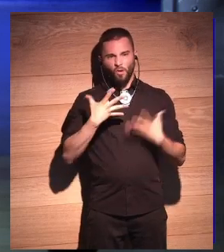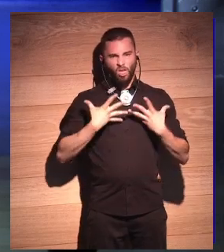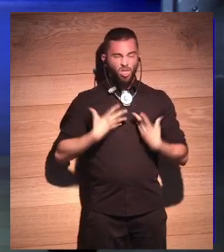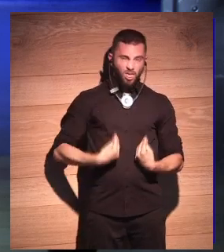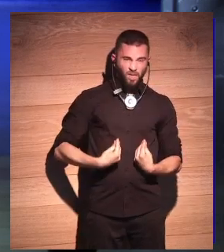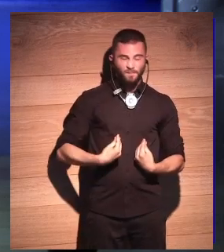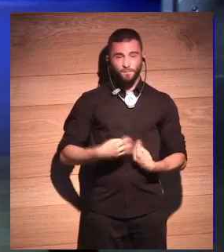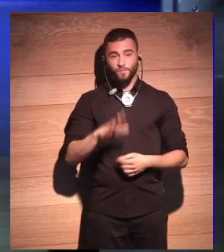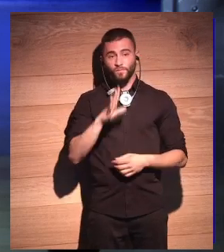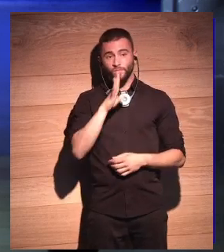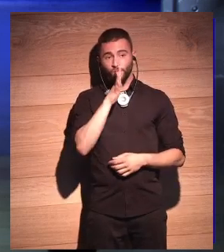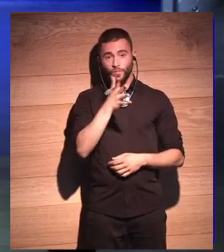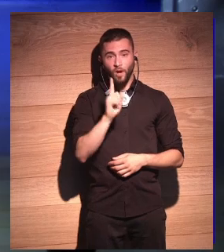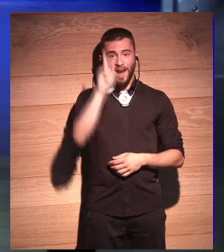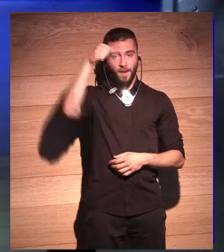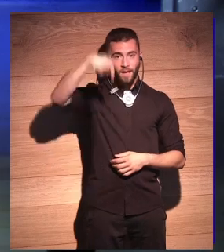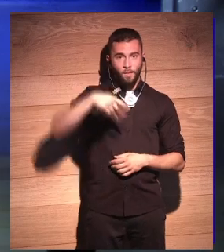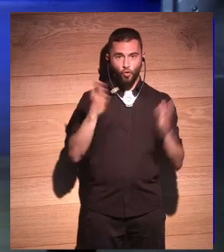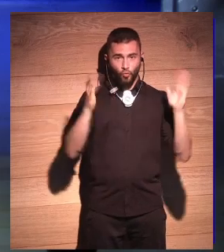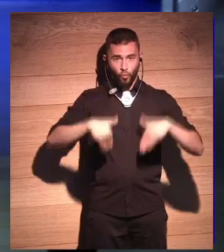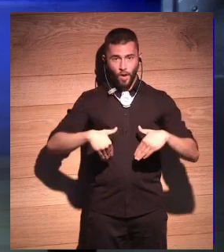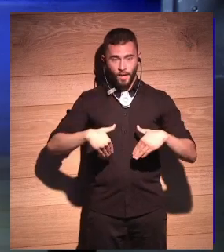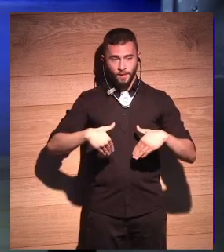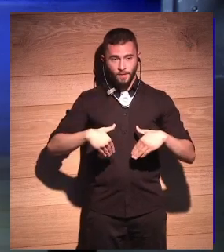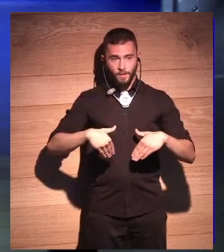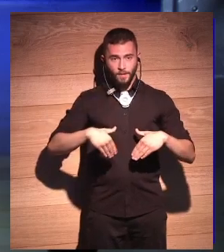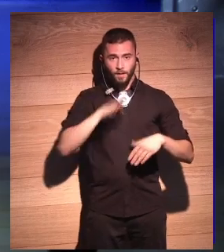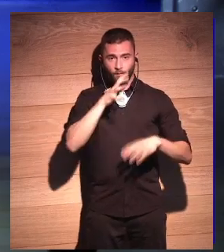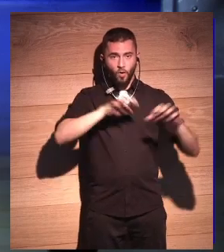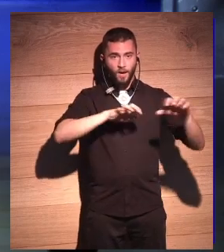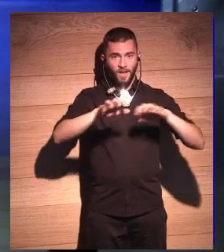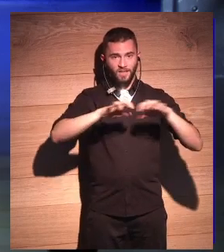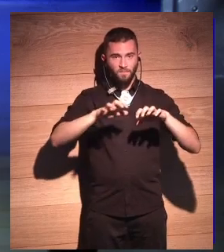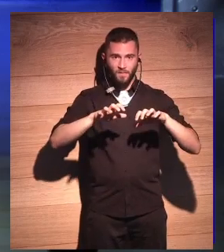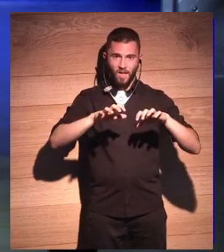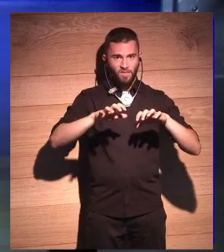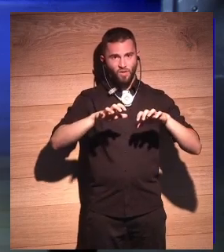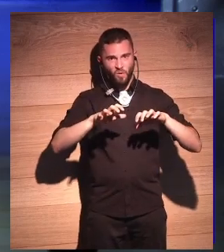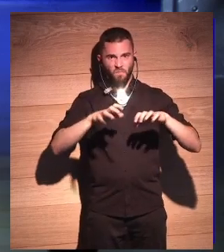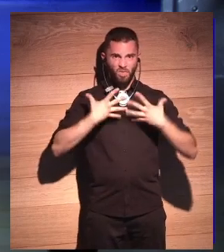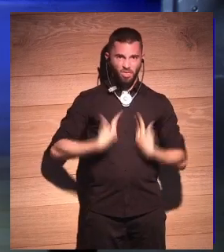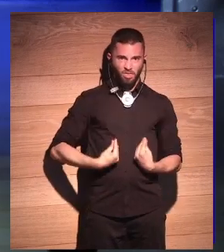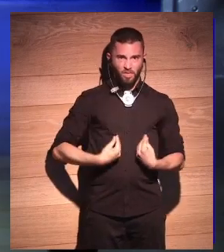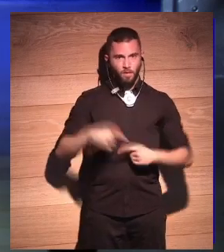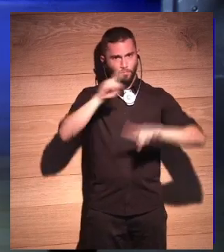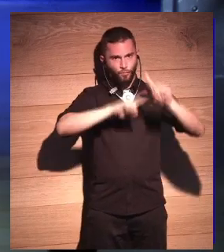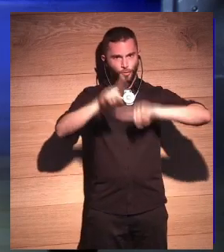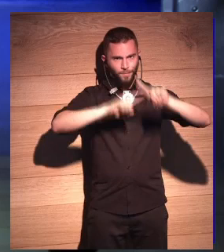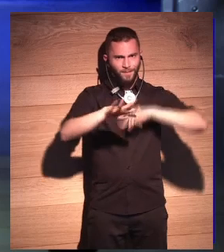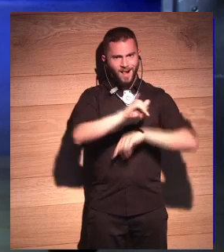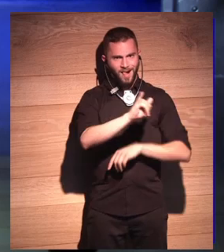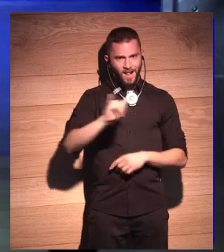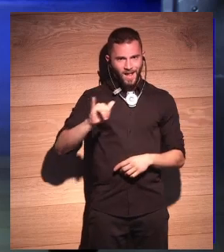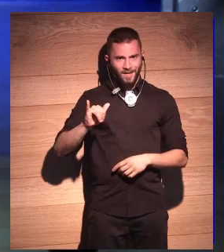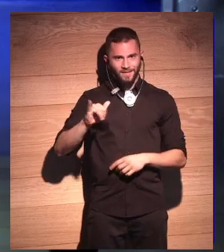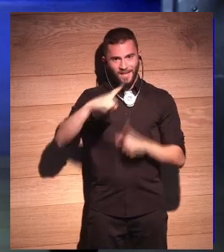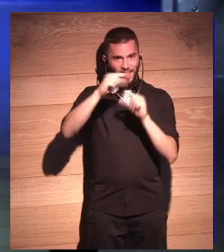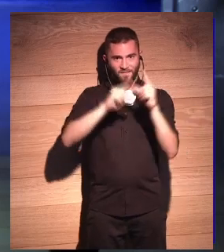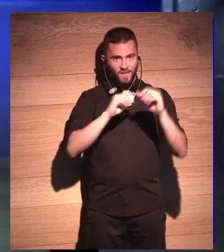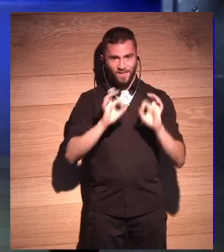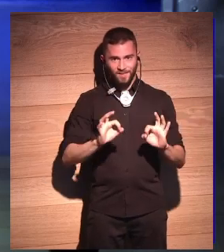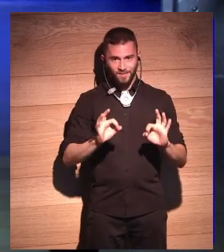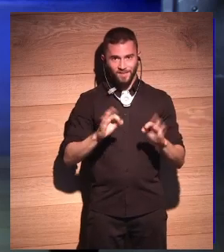down, because space is unpleasant. It has all the same problems that going to space does. You lose your frame of